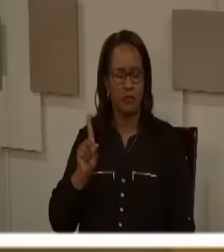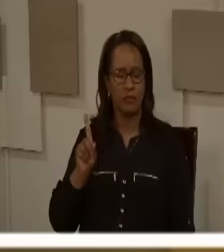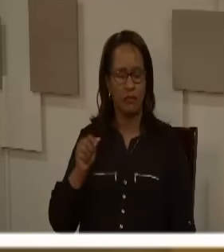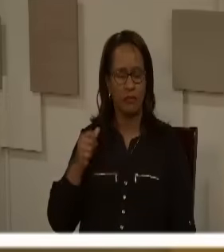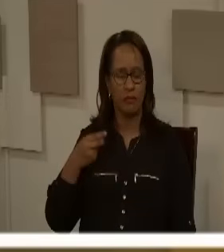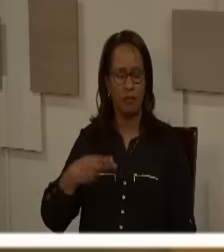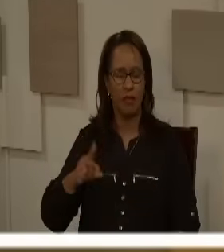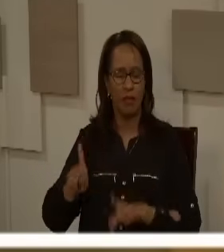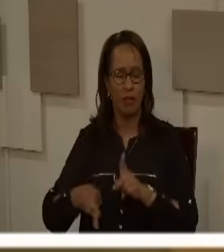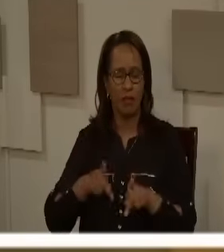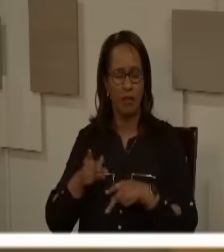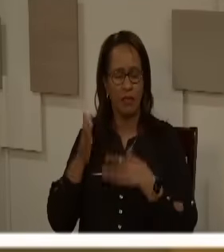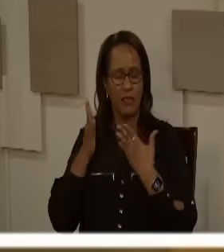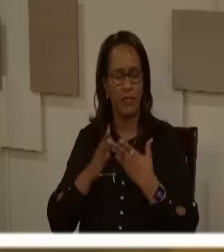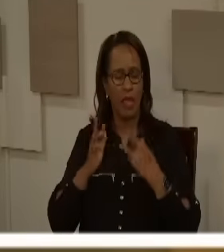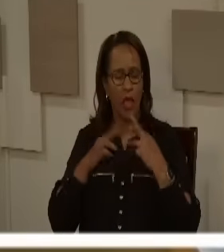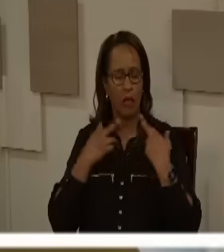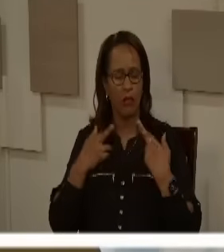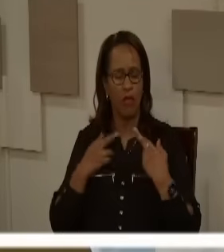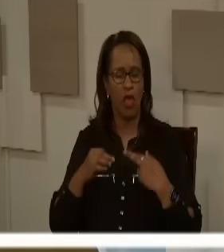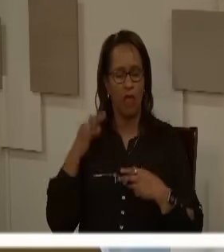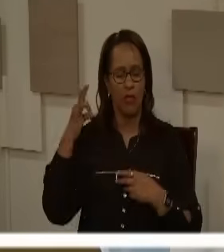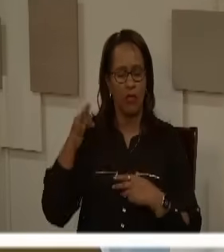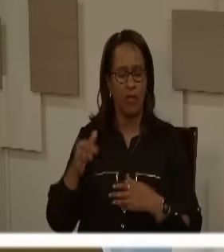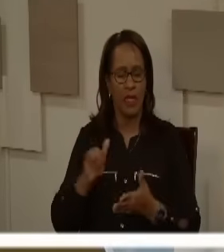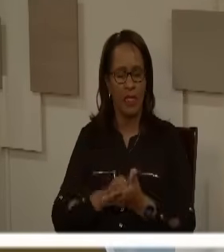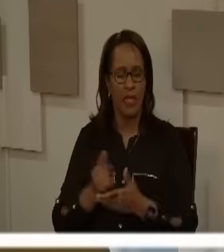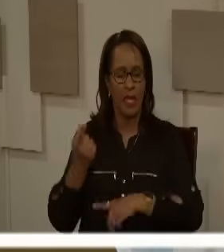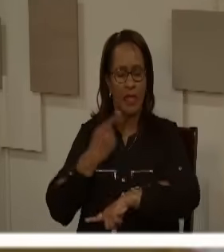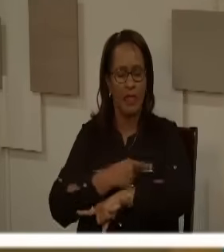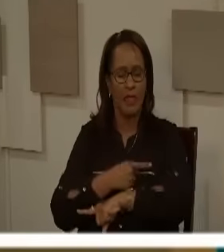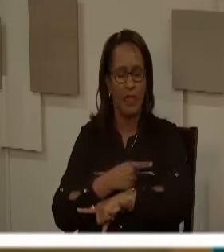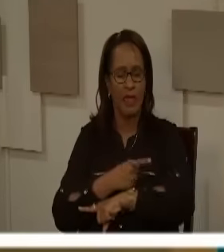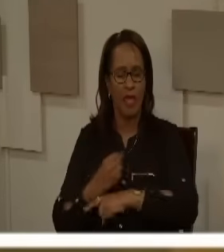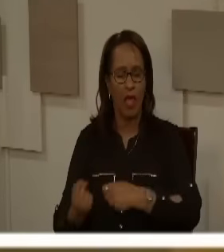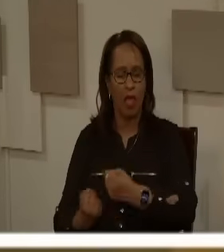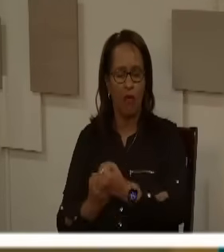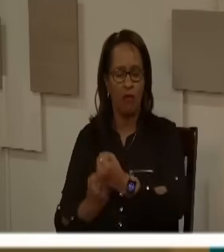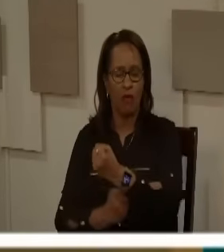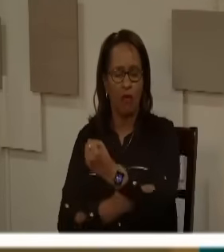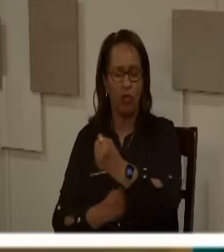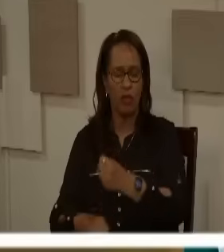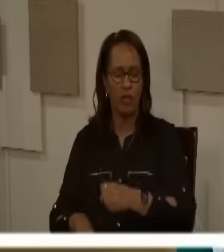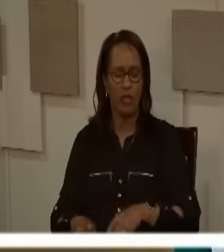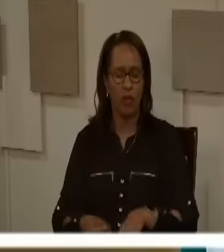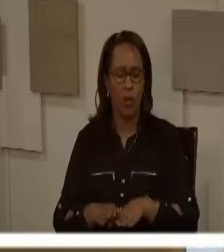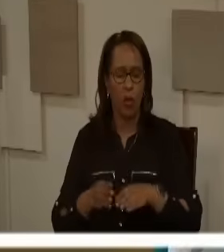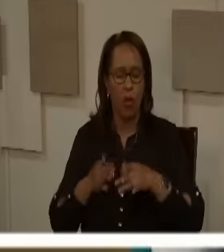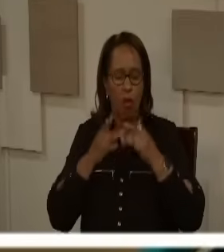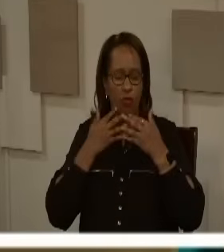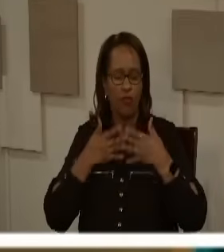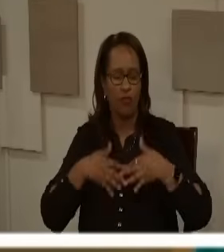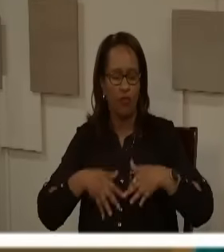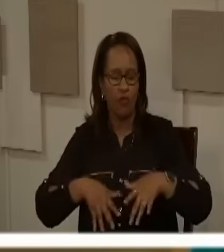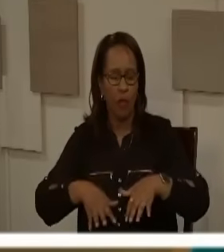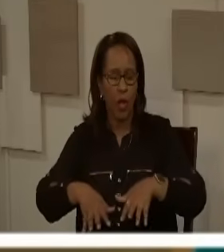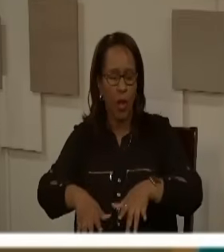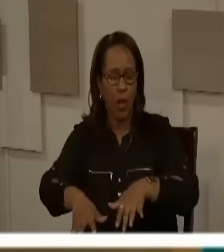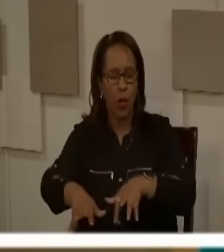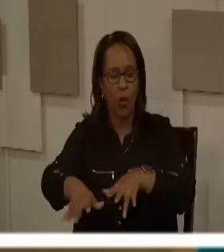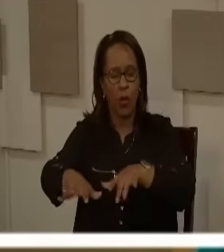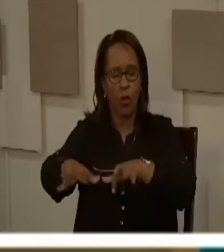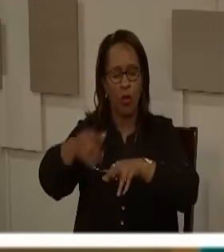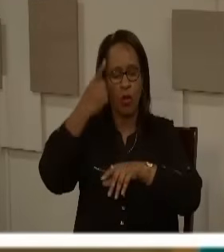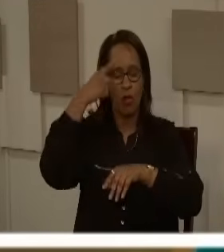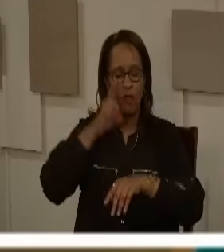flows fountains of living water. On the cross, when the lance